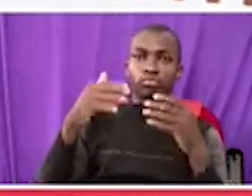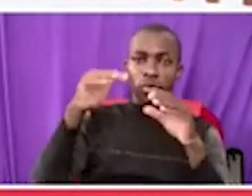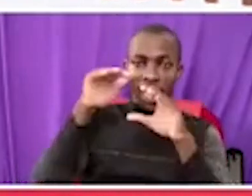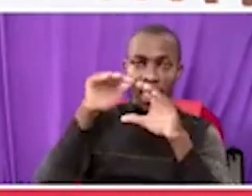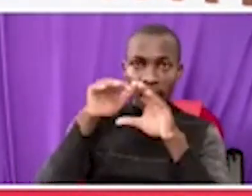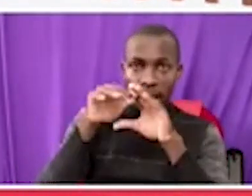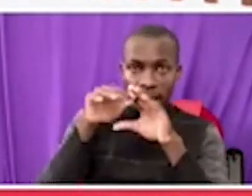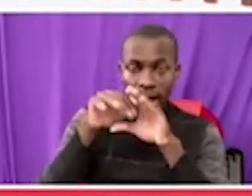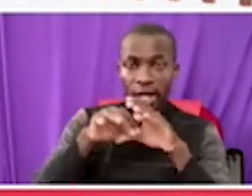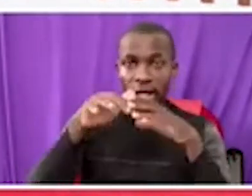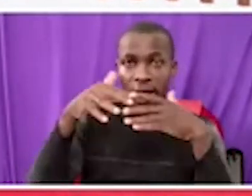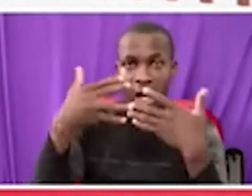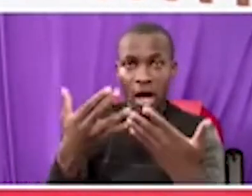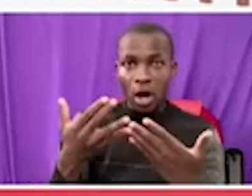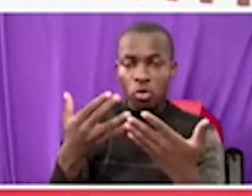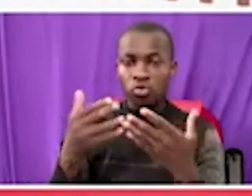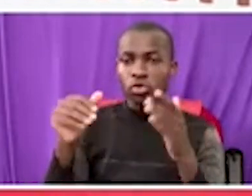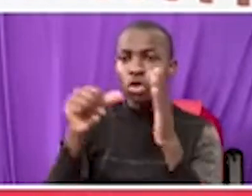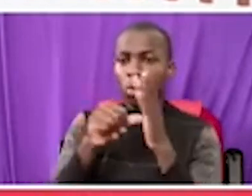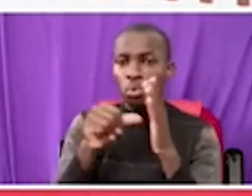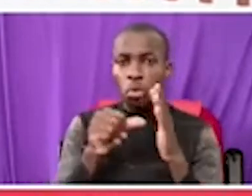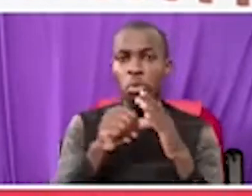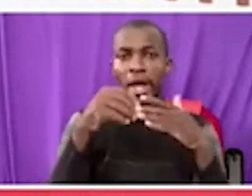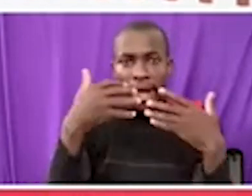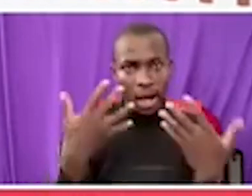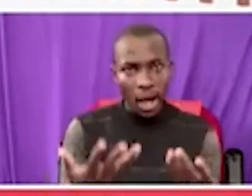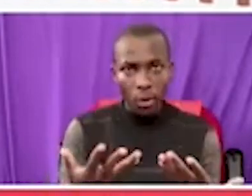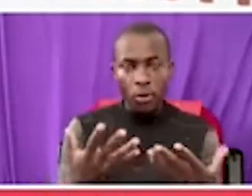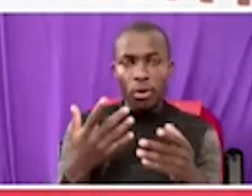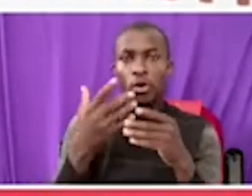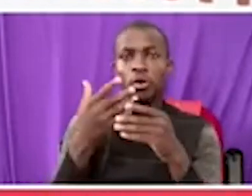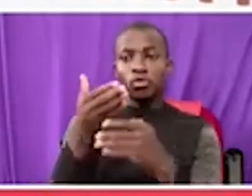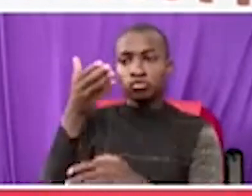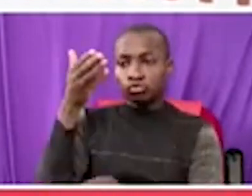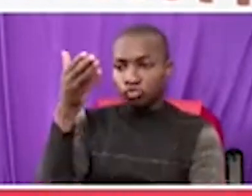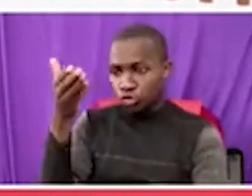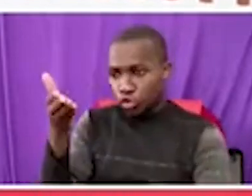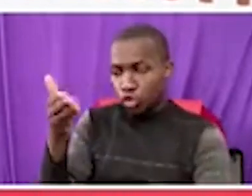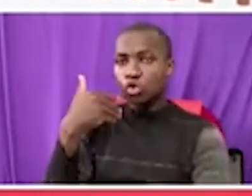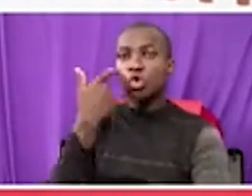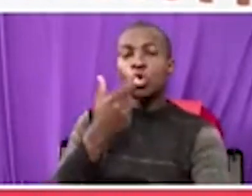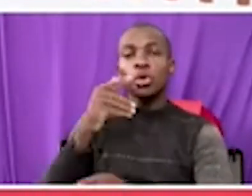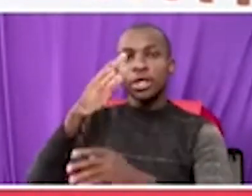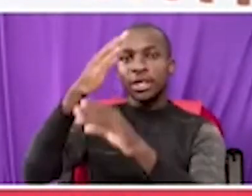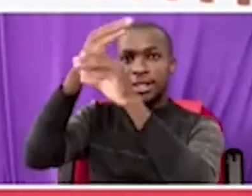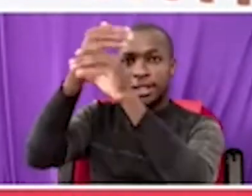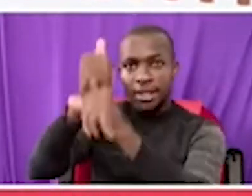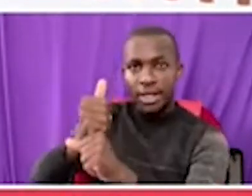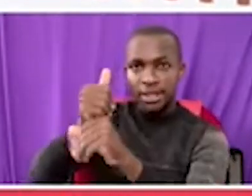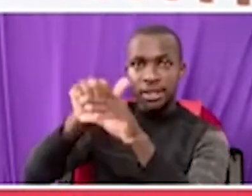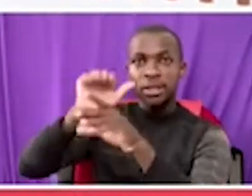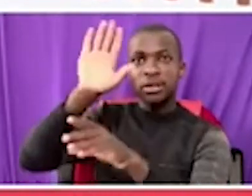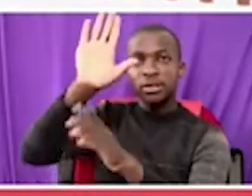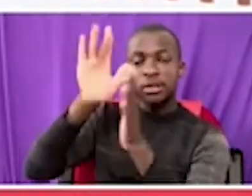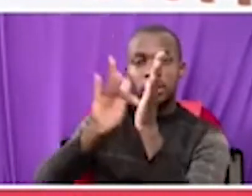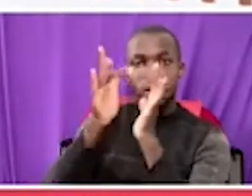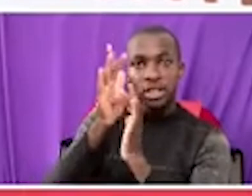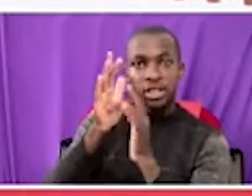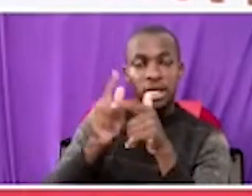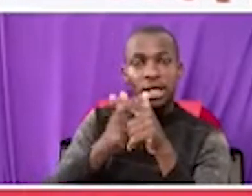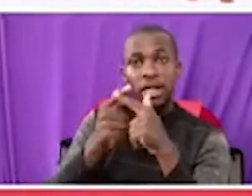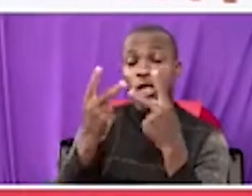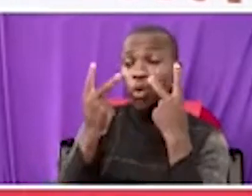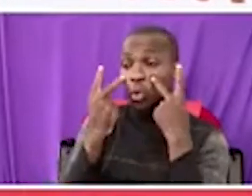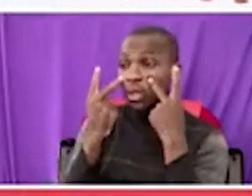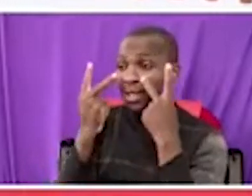irrespective of the situation, those who trust in Jesus will see the